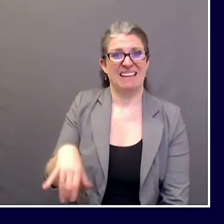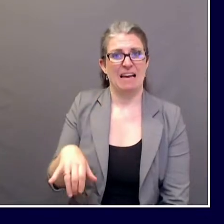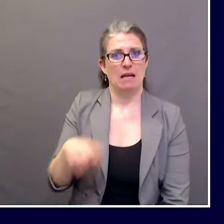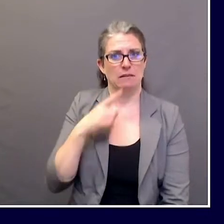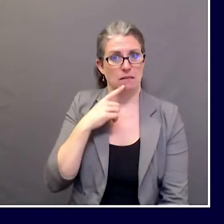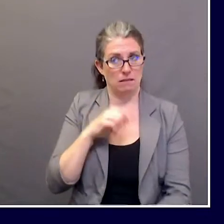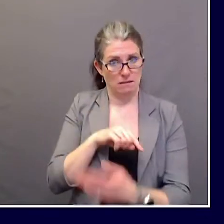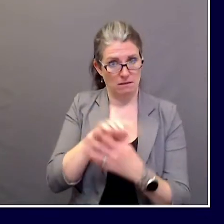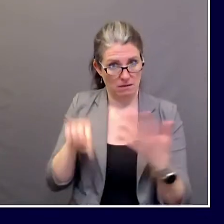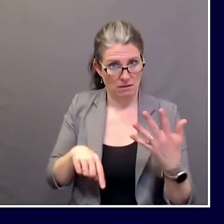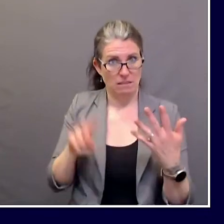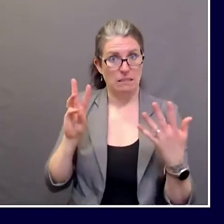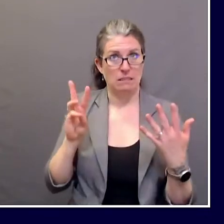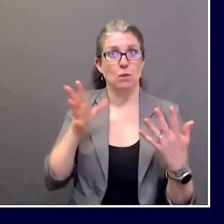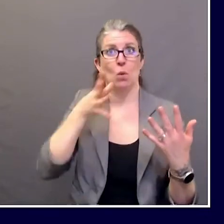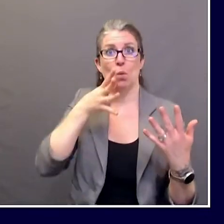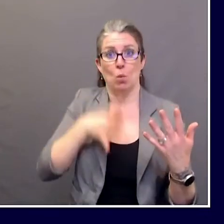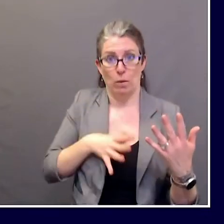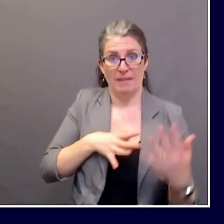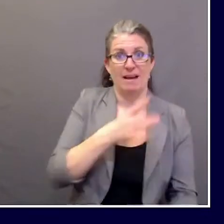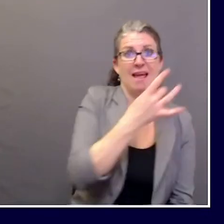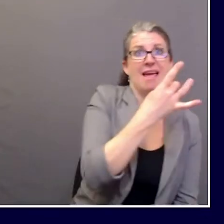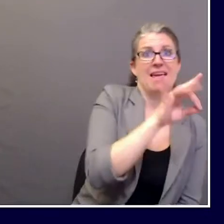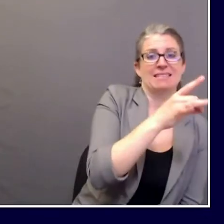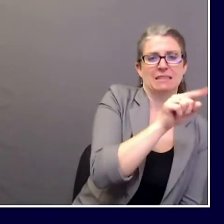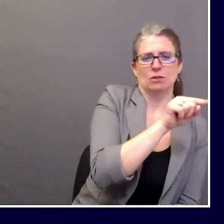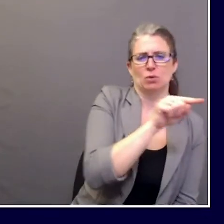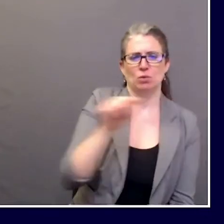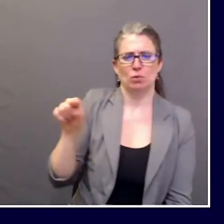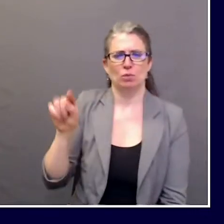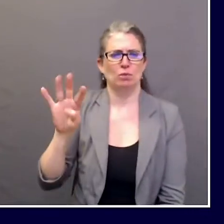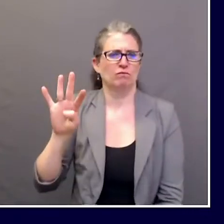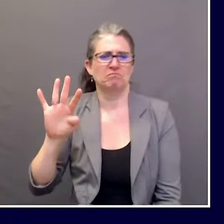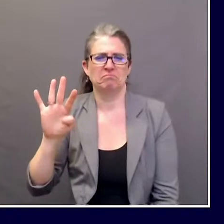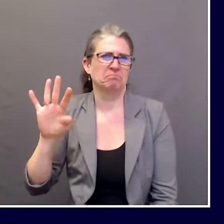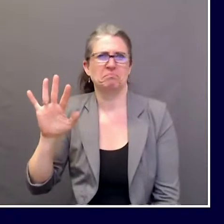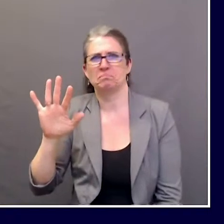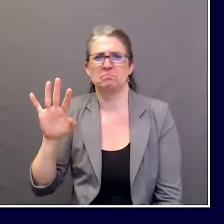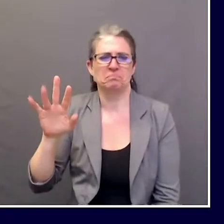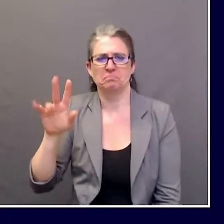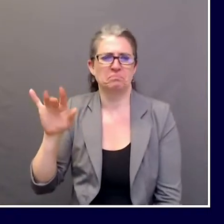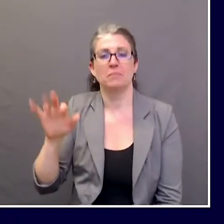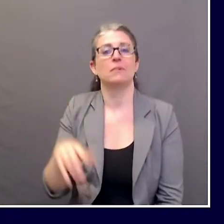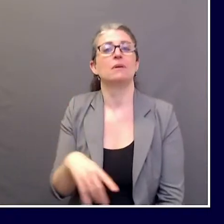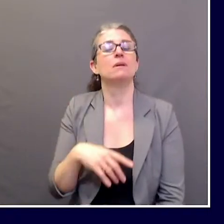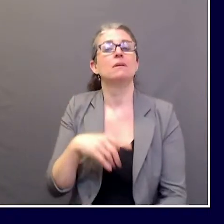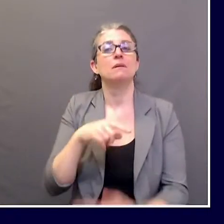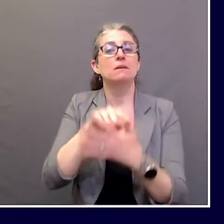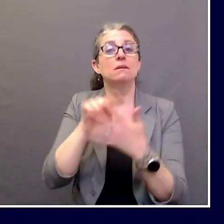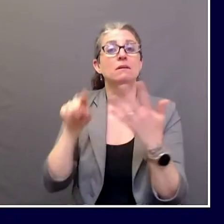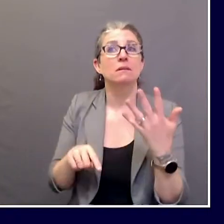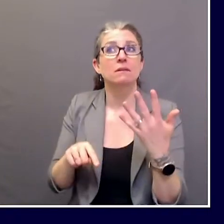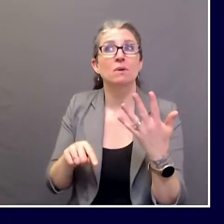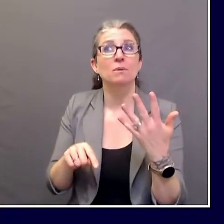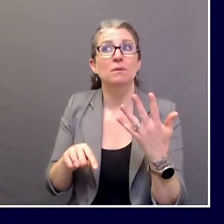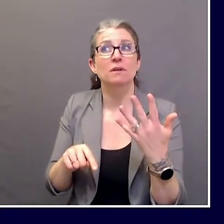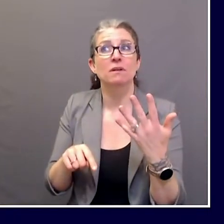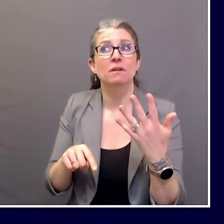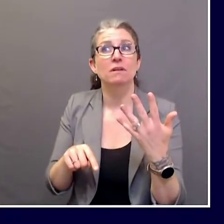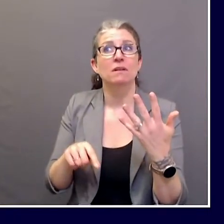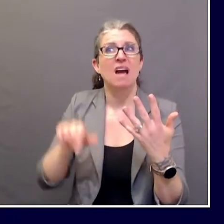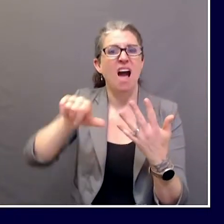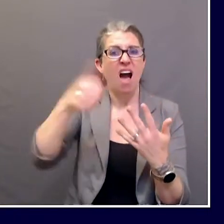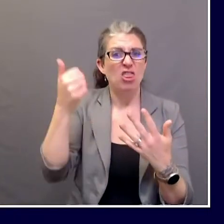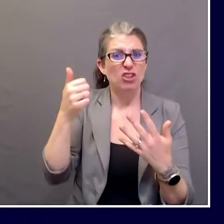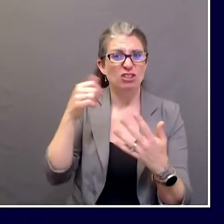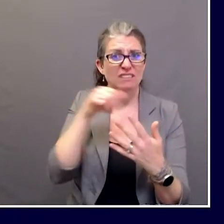how long out from the shot they'd had, geographic or anything like that? I can tell you, Brian, based on the meetings I've been in today, there